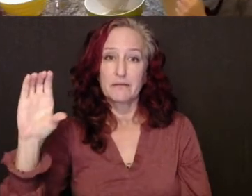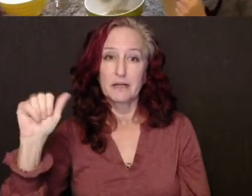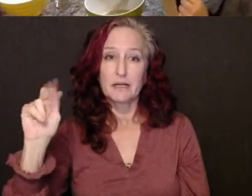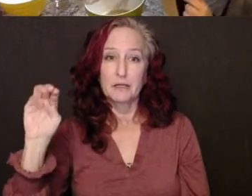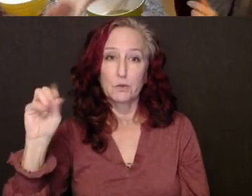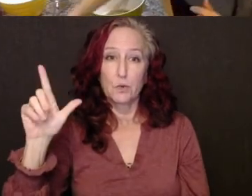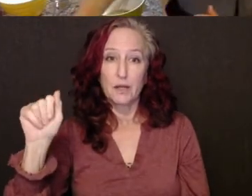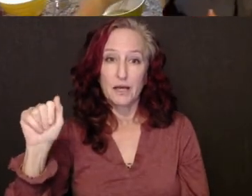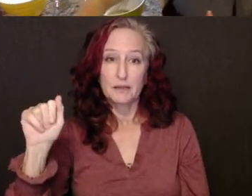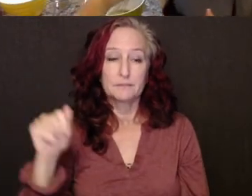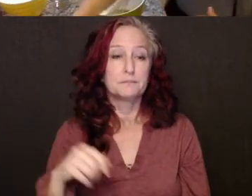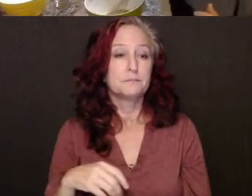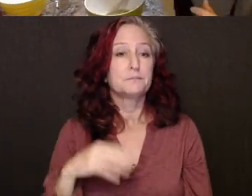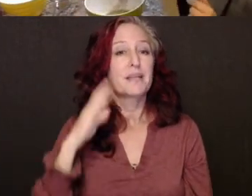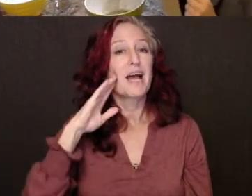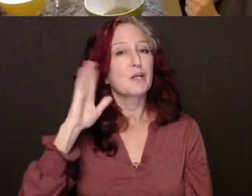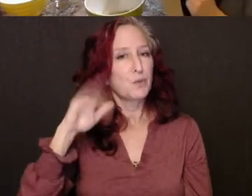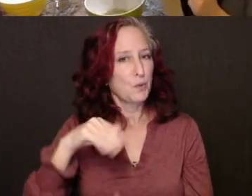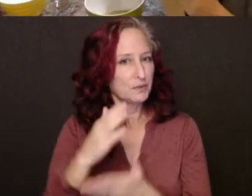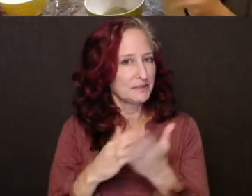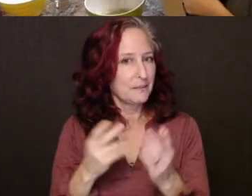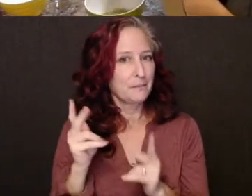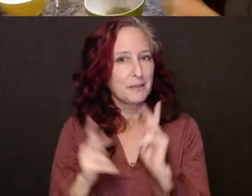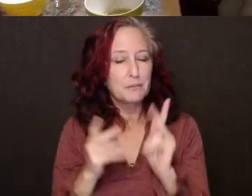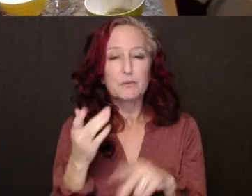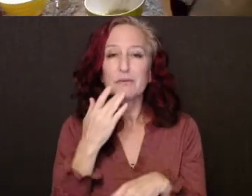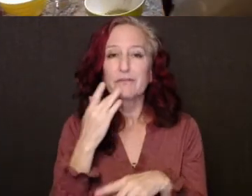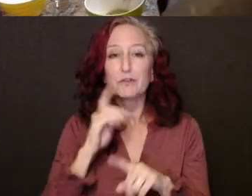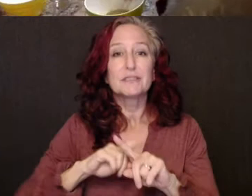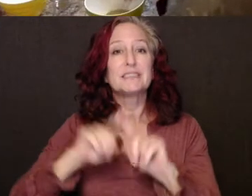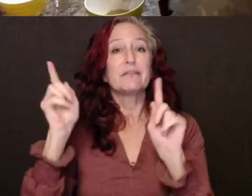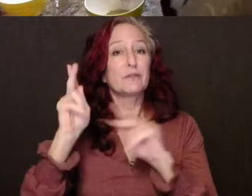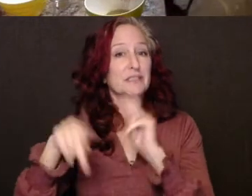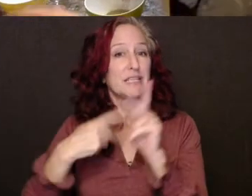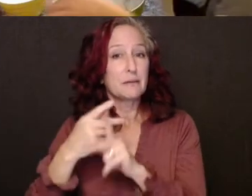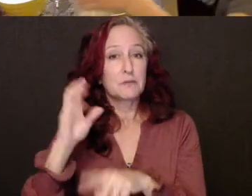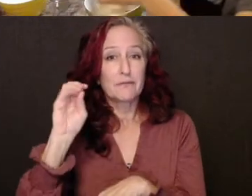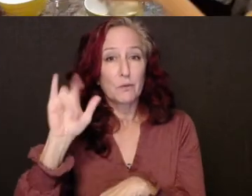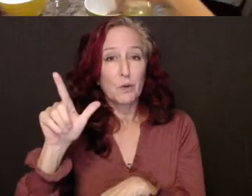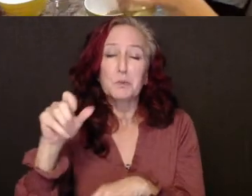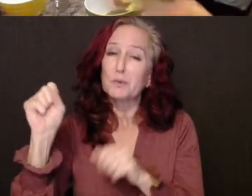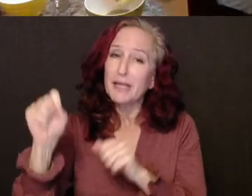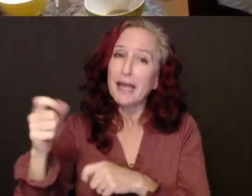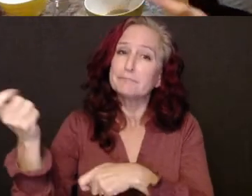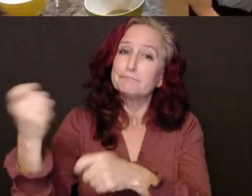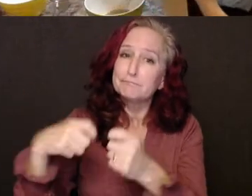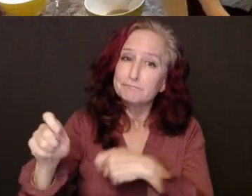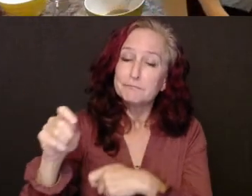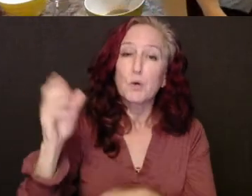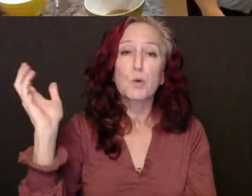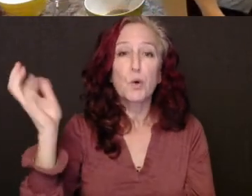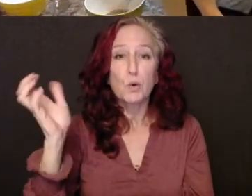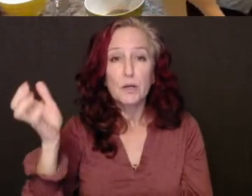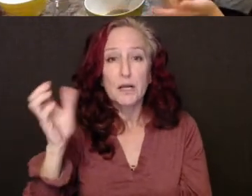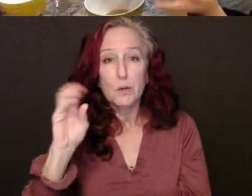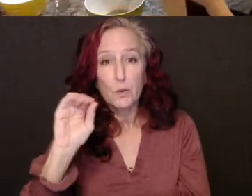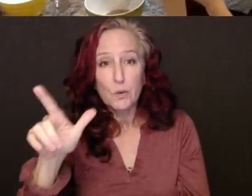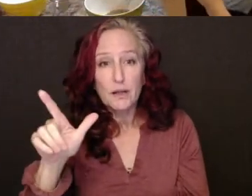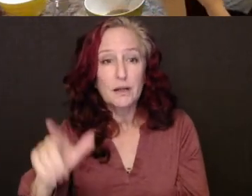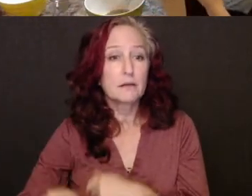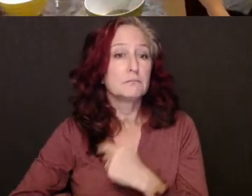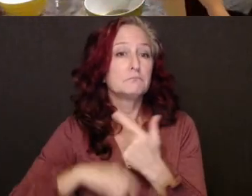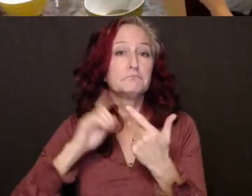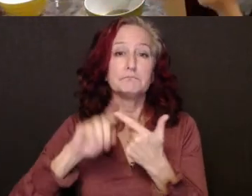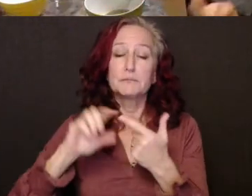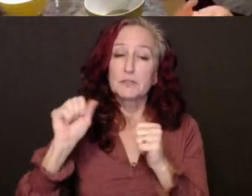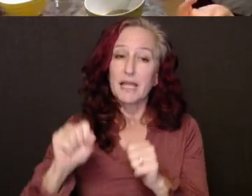well. Okay, so I'm mixing all those. I make sure that those are well incorporated before I add my oil or my fat. So this is